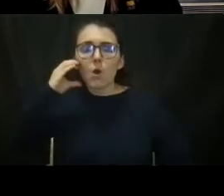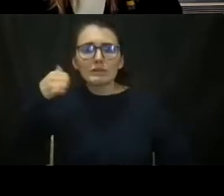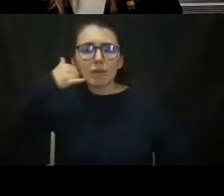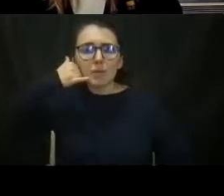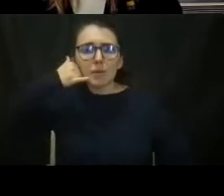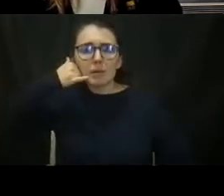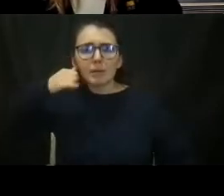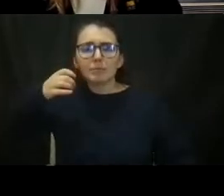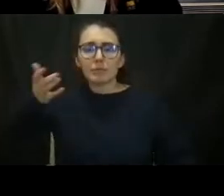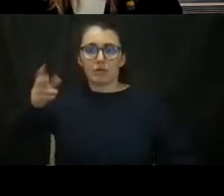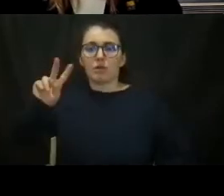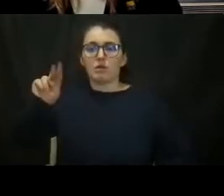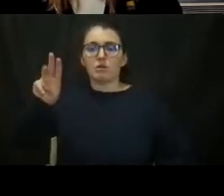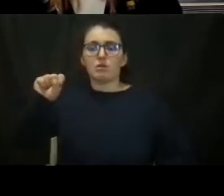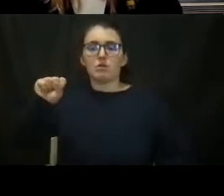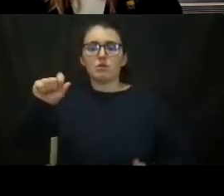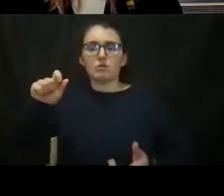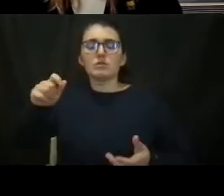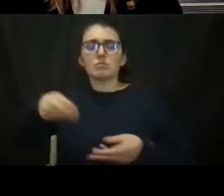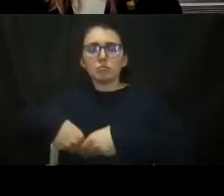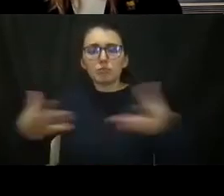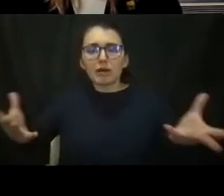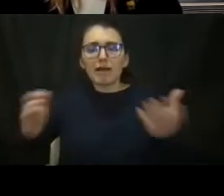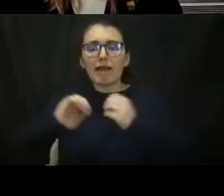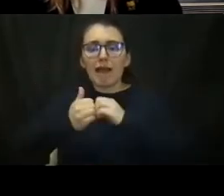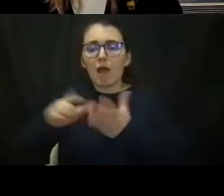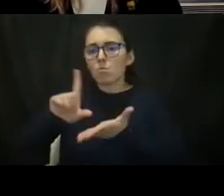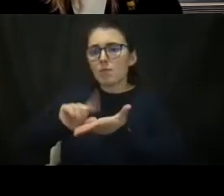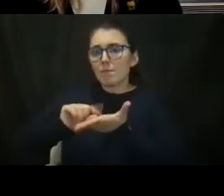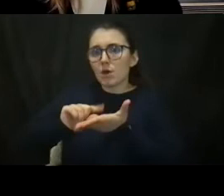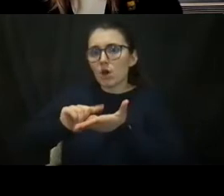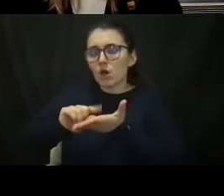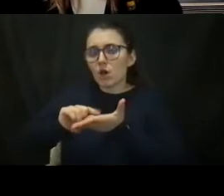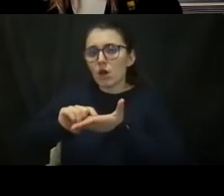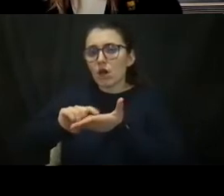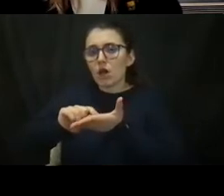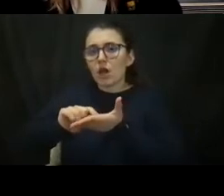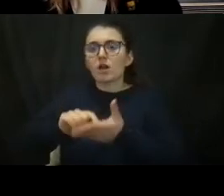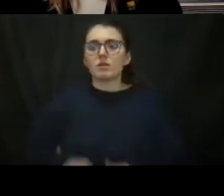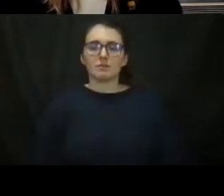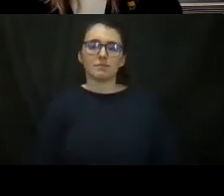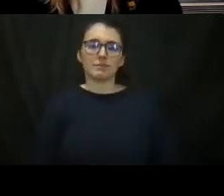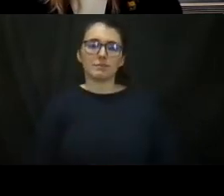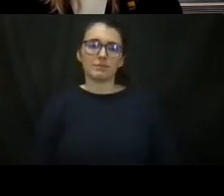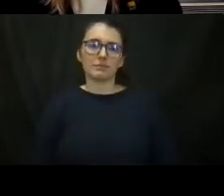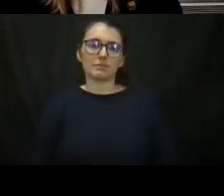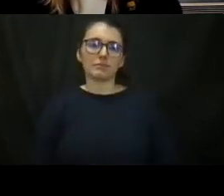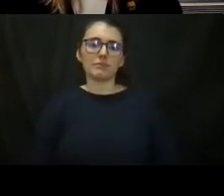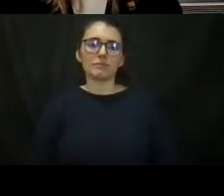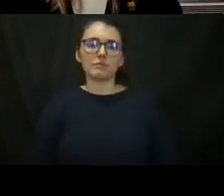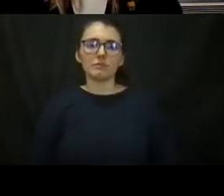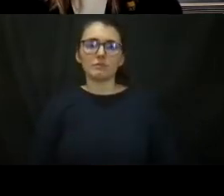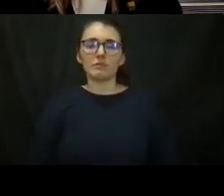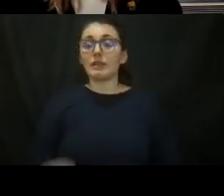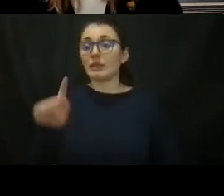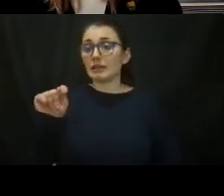news had to travel by telegraph, and it could only go as far from DC as St. Louis, Missouri. And then from telegraph, it had